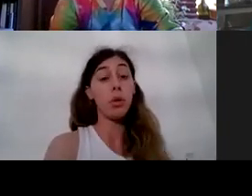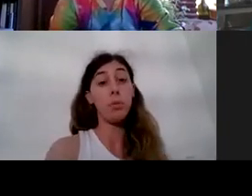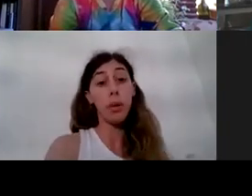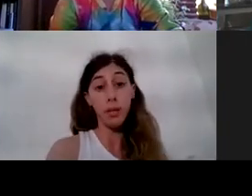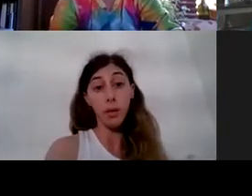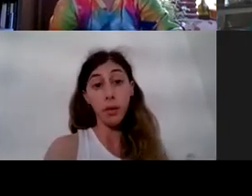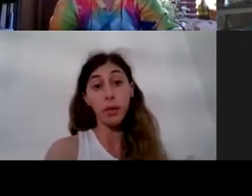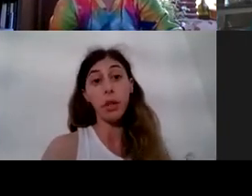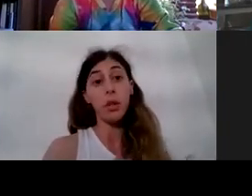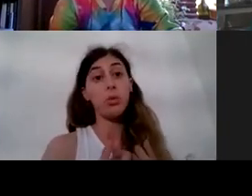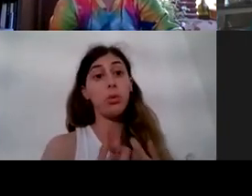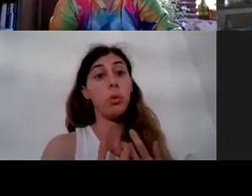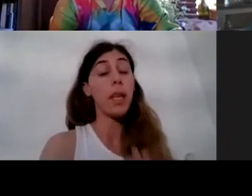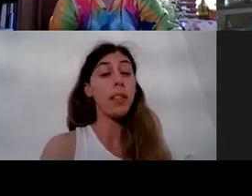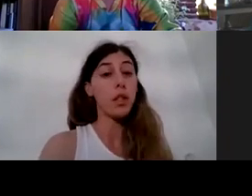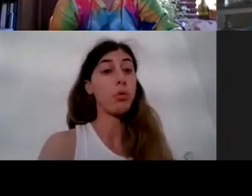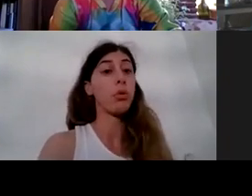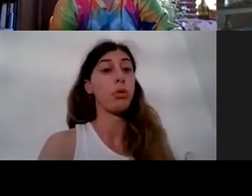no obligatory